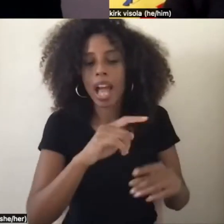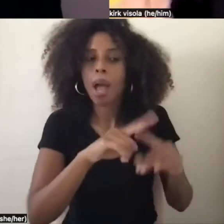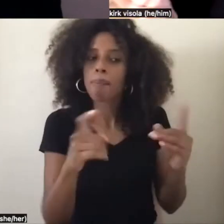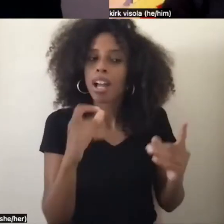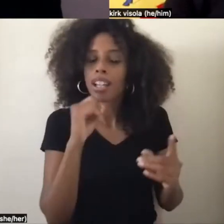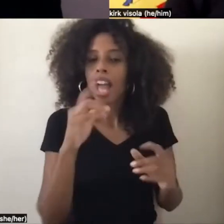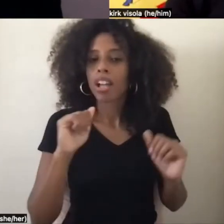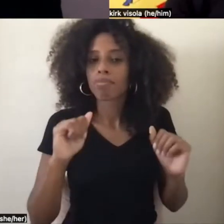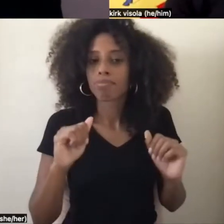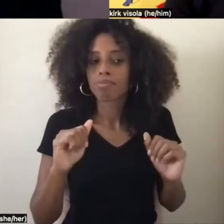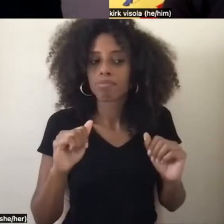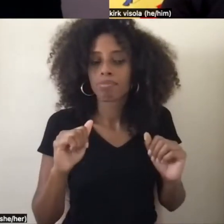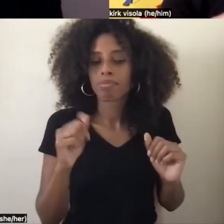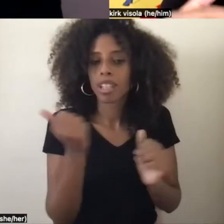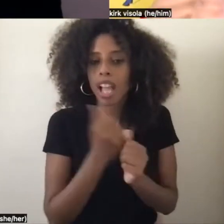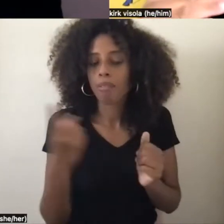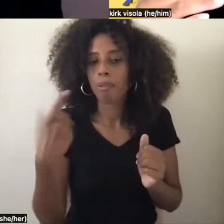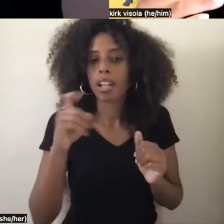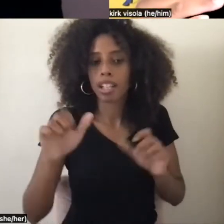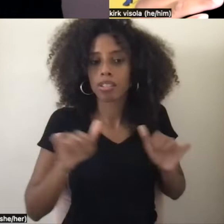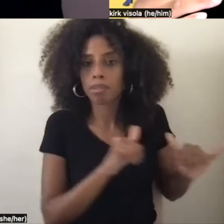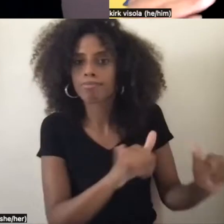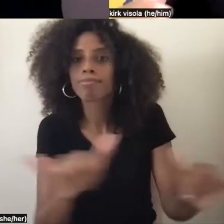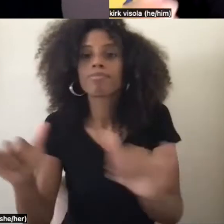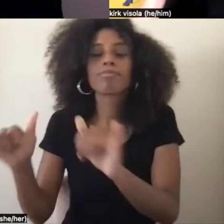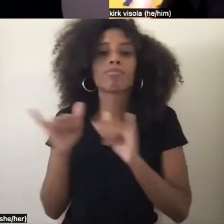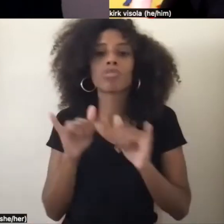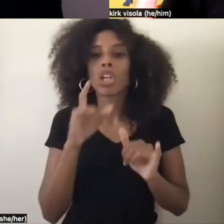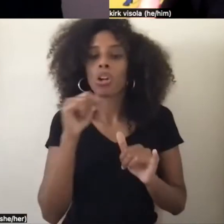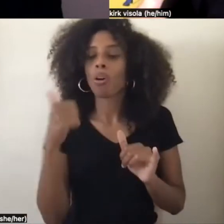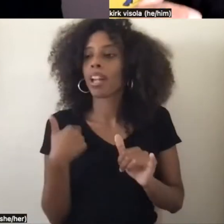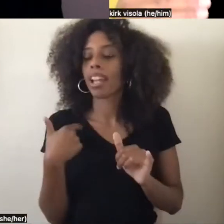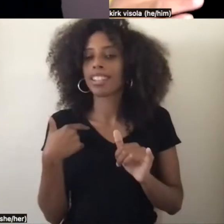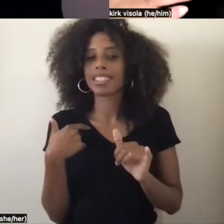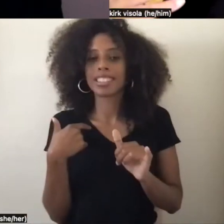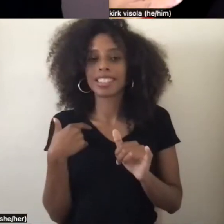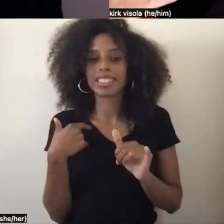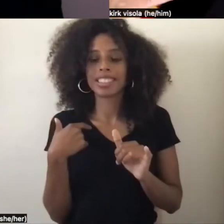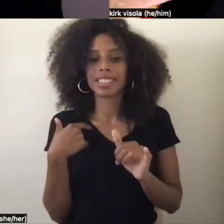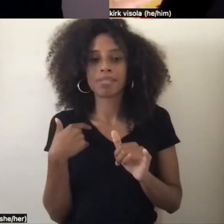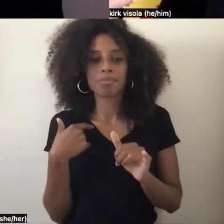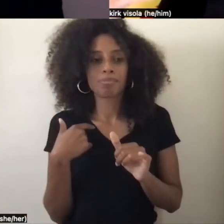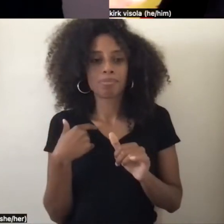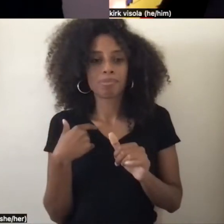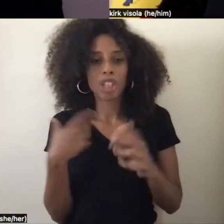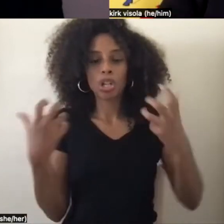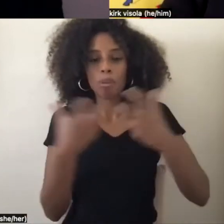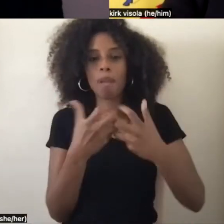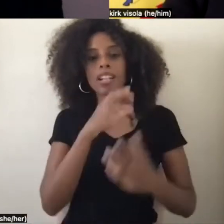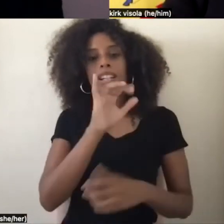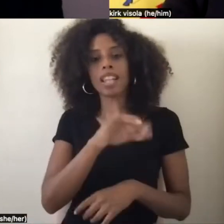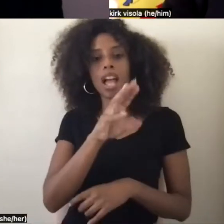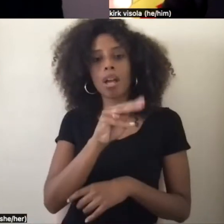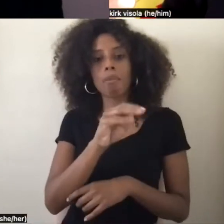mold, be that corner. Just, it's the one field where doing good